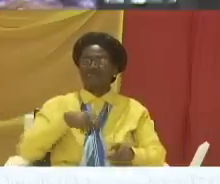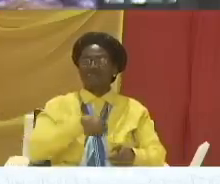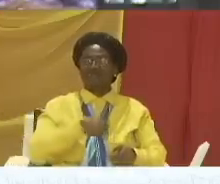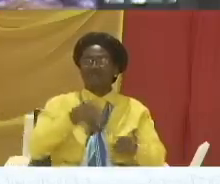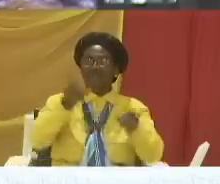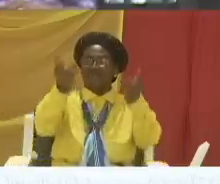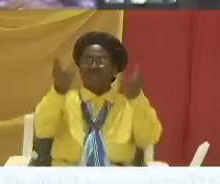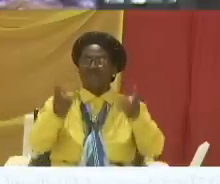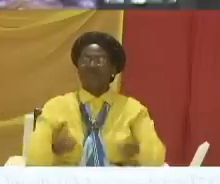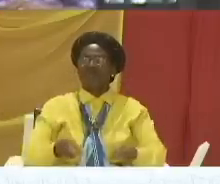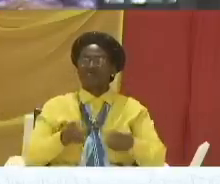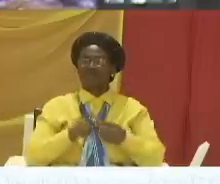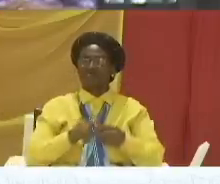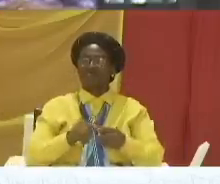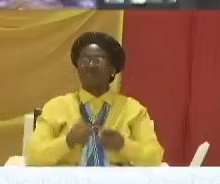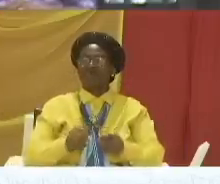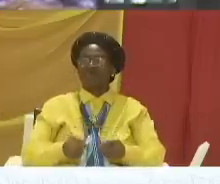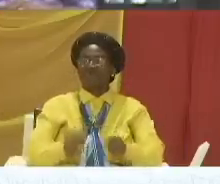as much as possible